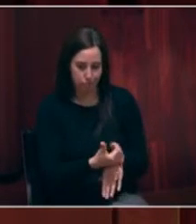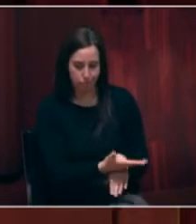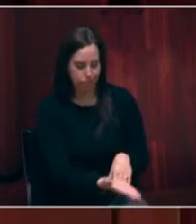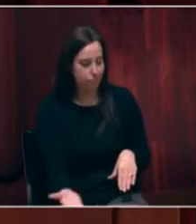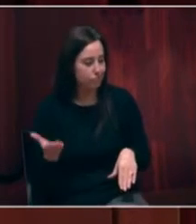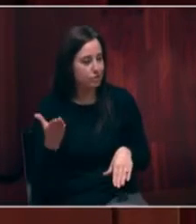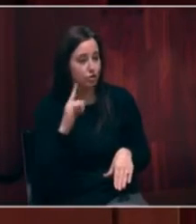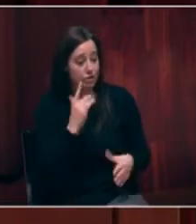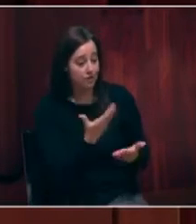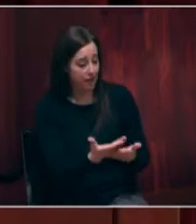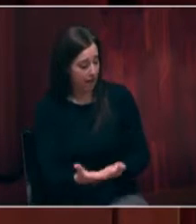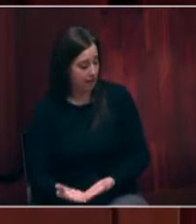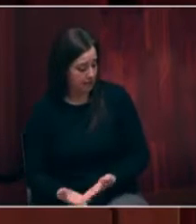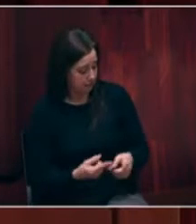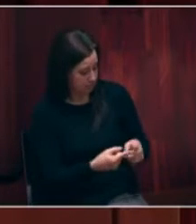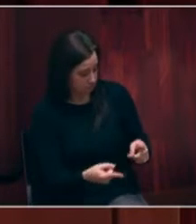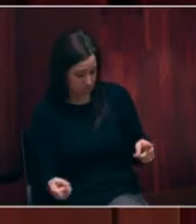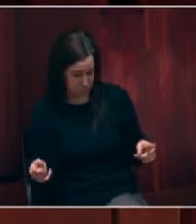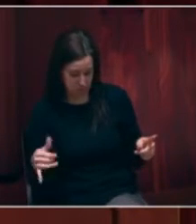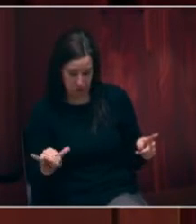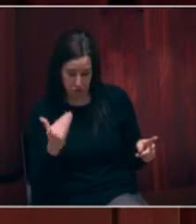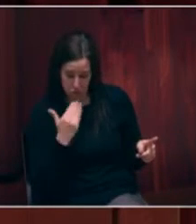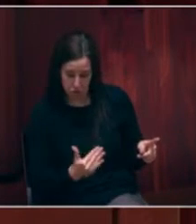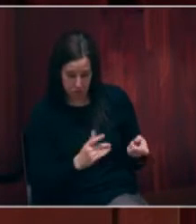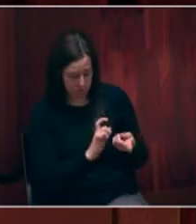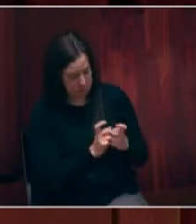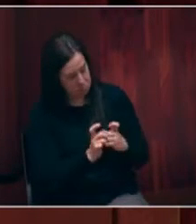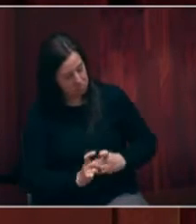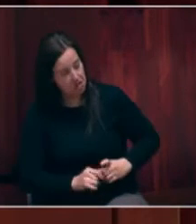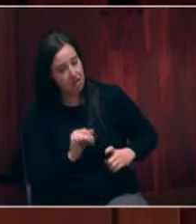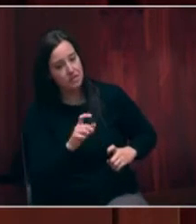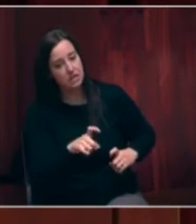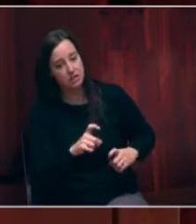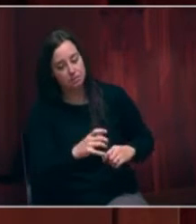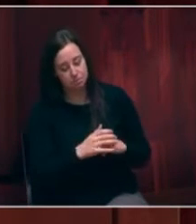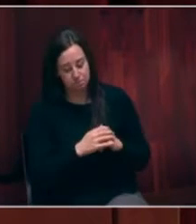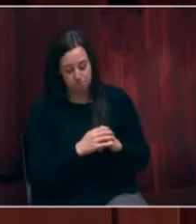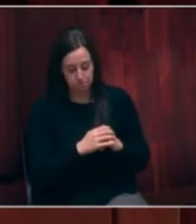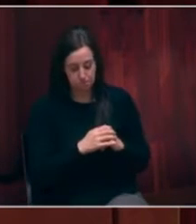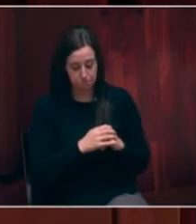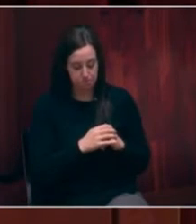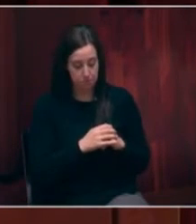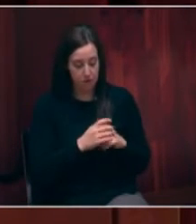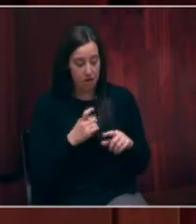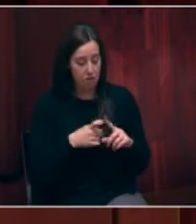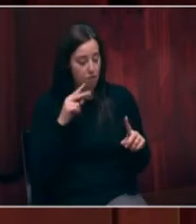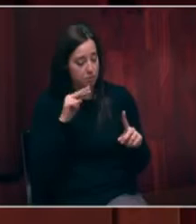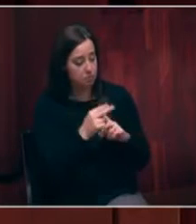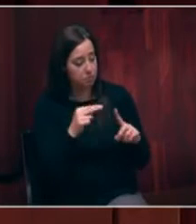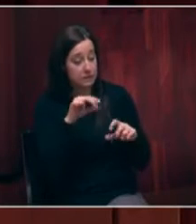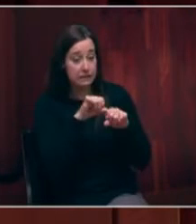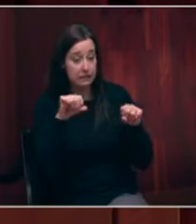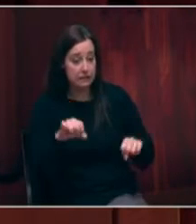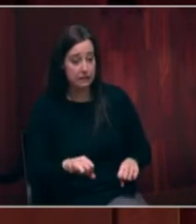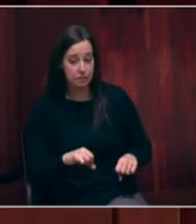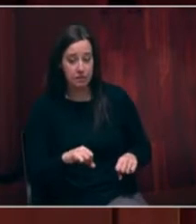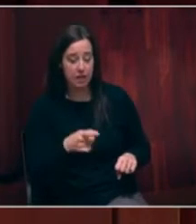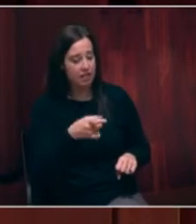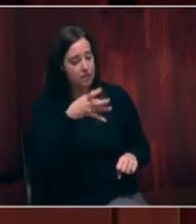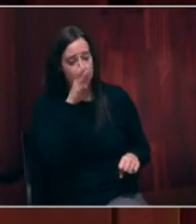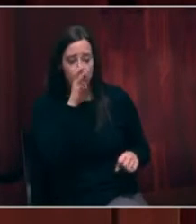Just validate that they're in place and make corrections as needed. Now, from a system standpoint, again, this is one of the hard lines of the